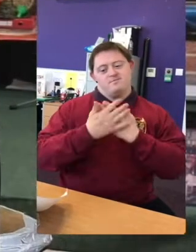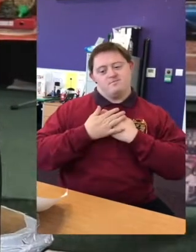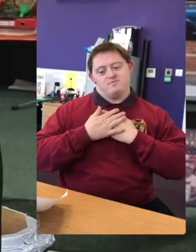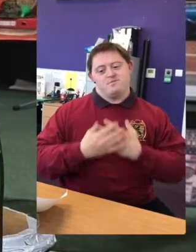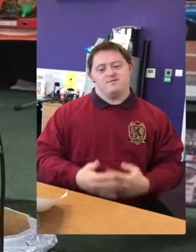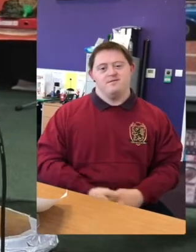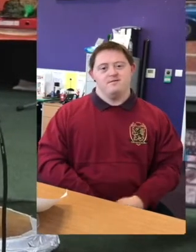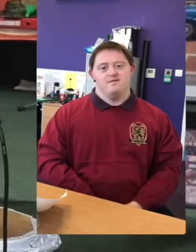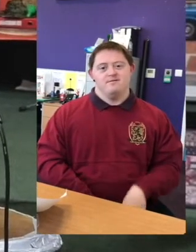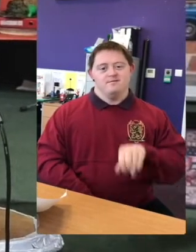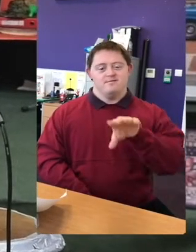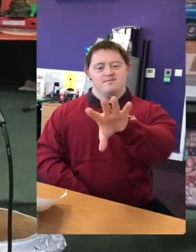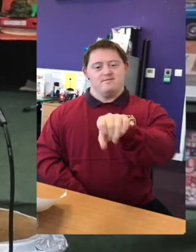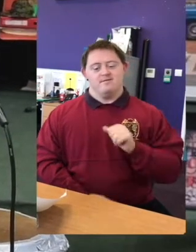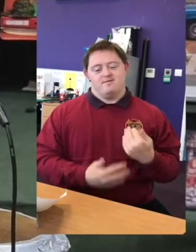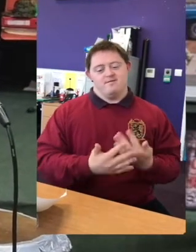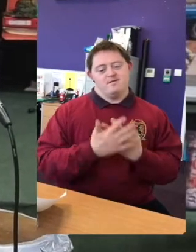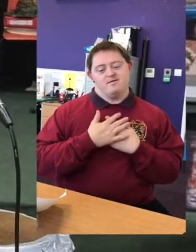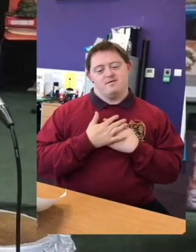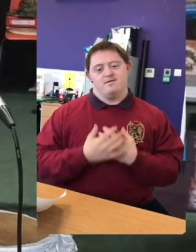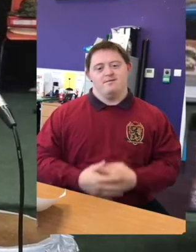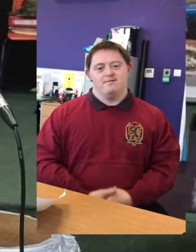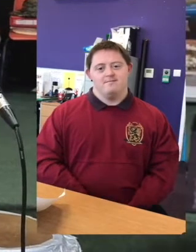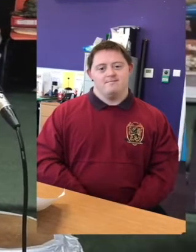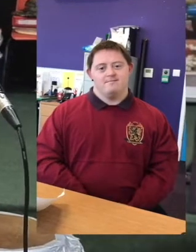breath, take a breath, take a